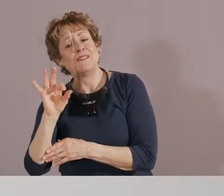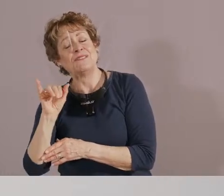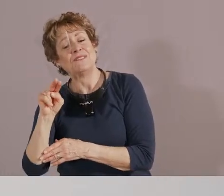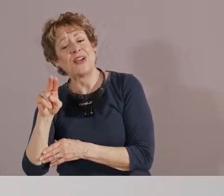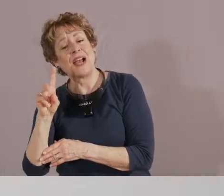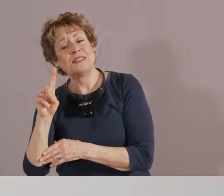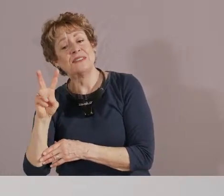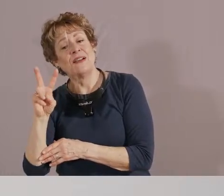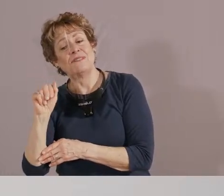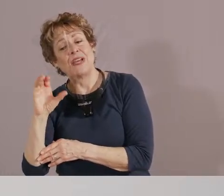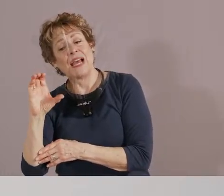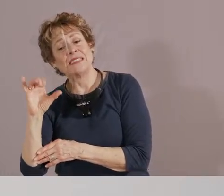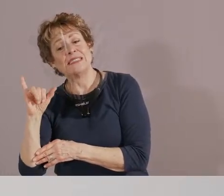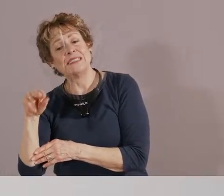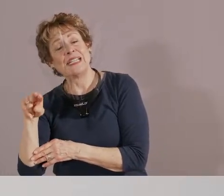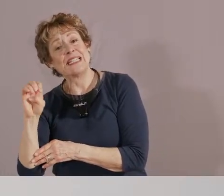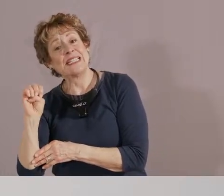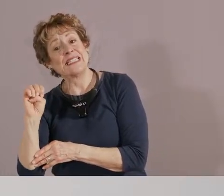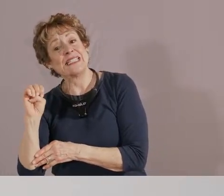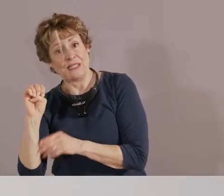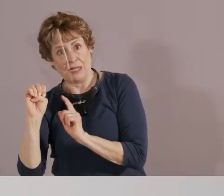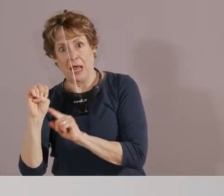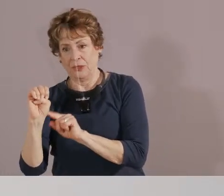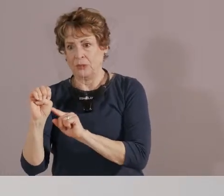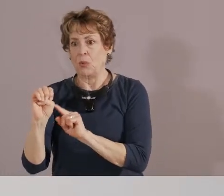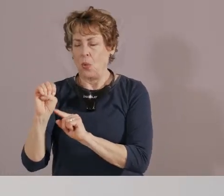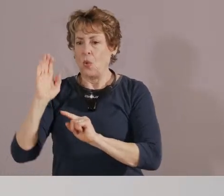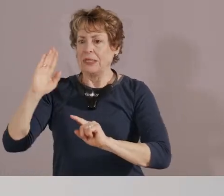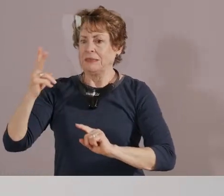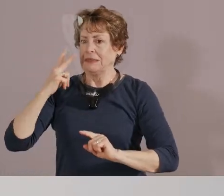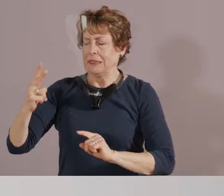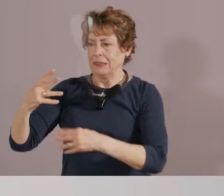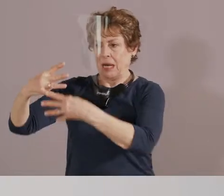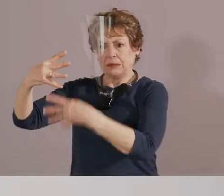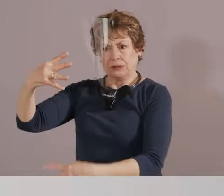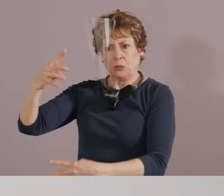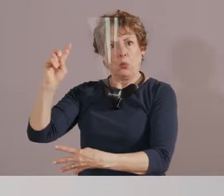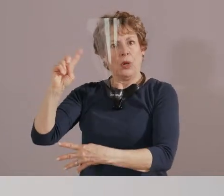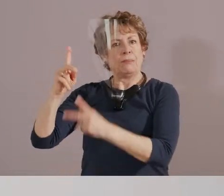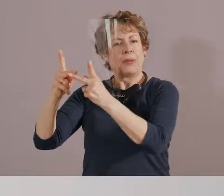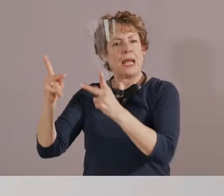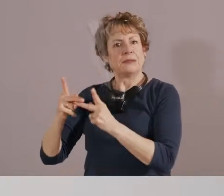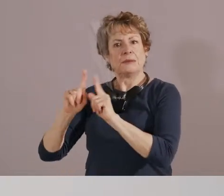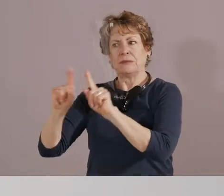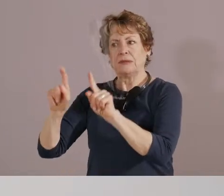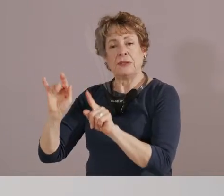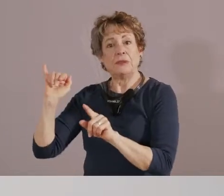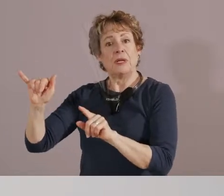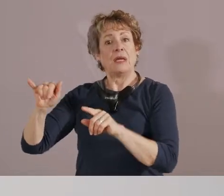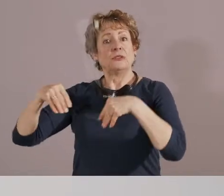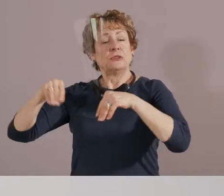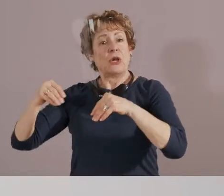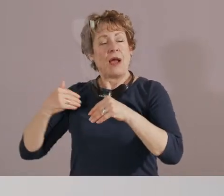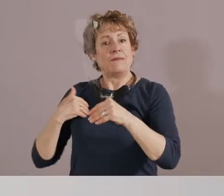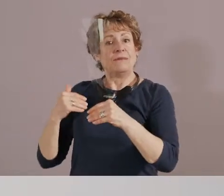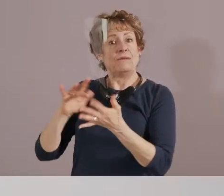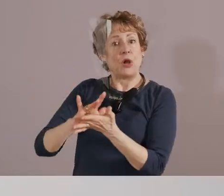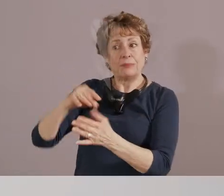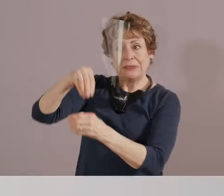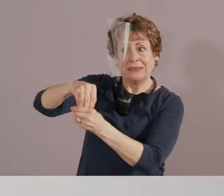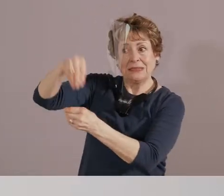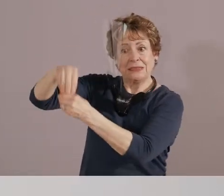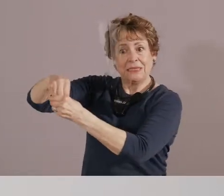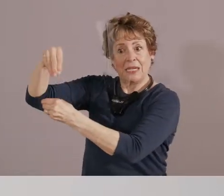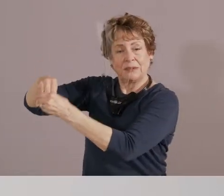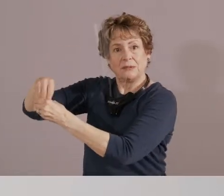with the long-term care pharmacy partnership. And so that's why they have opted not to activate and have it in their stores. But we are hearing that